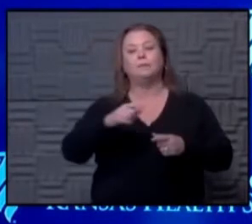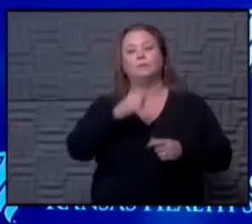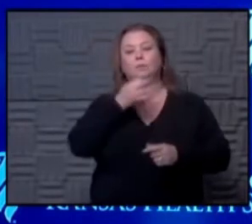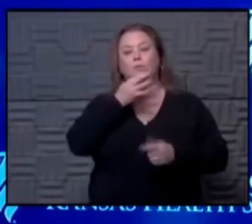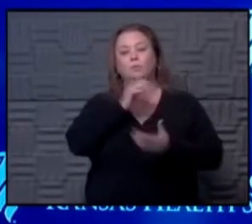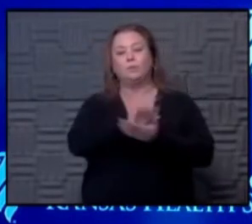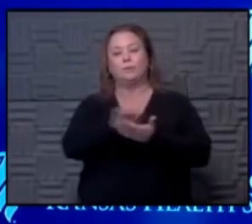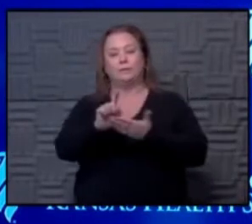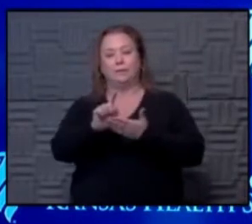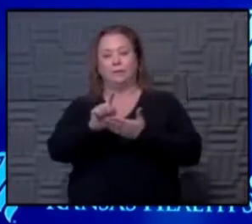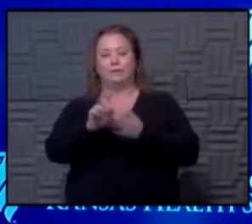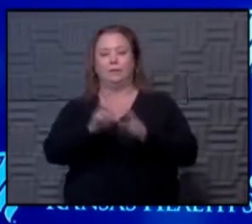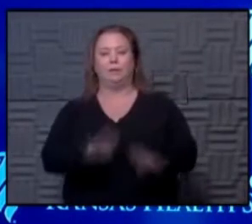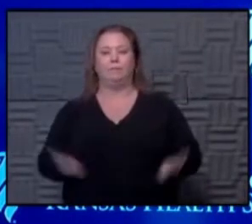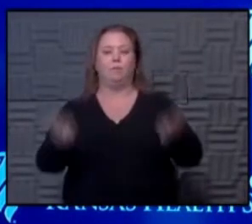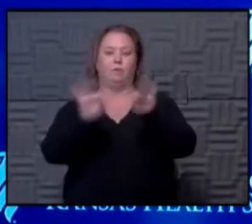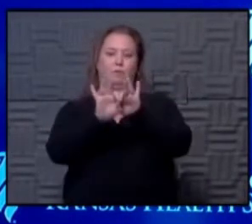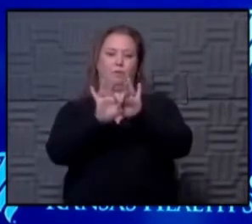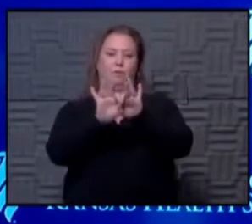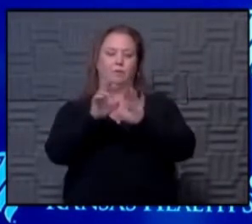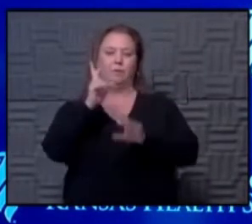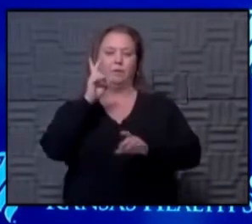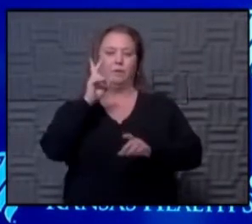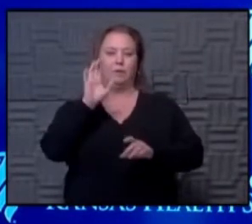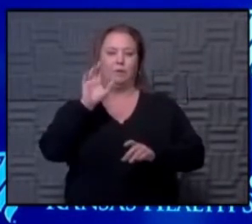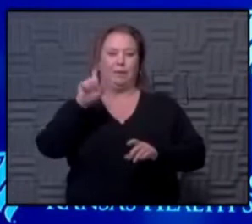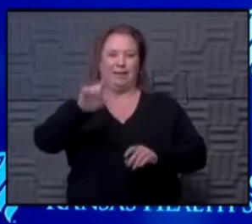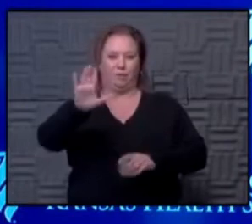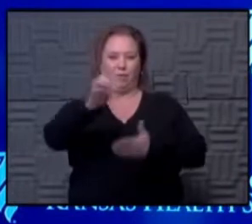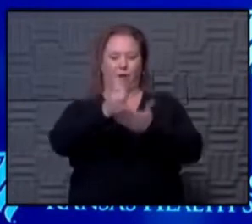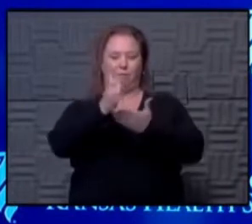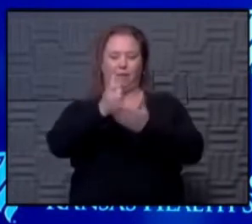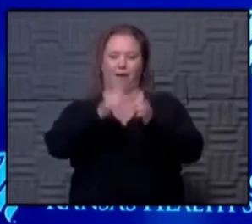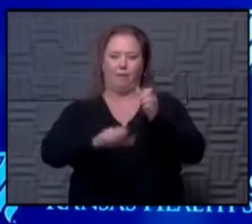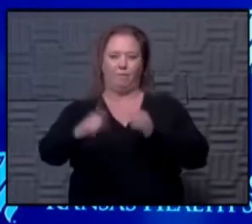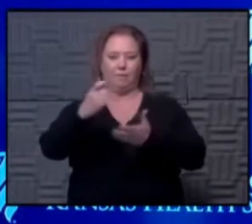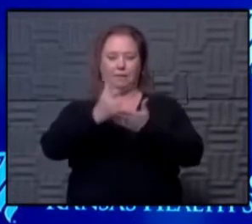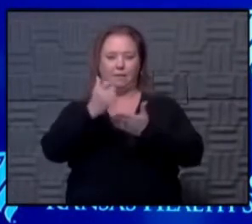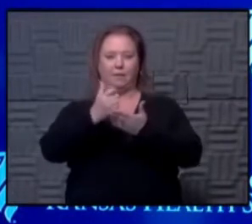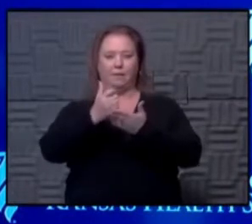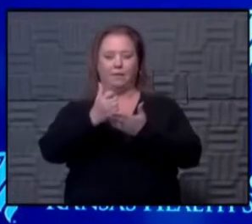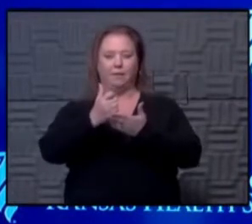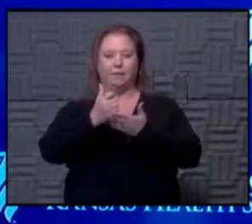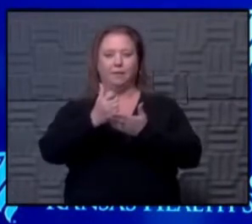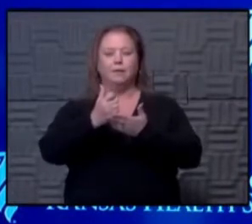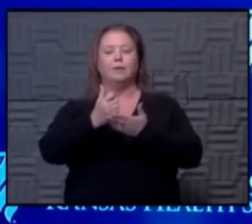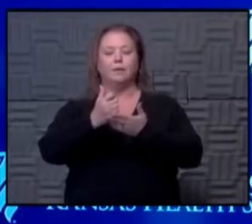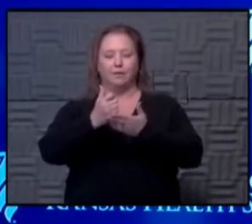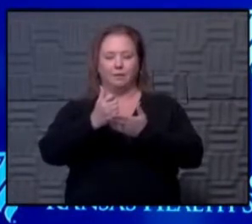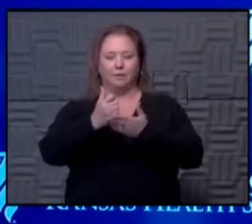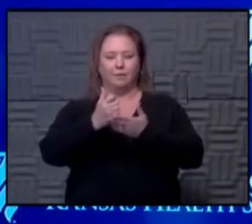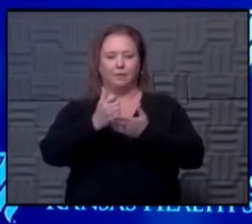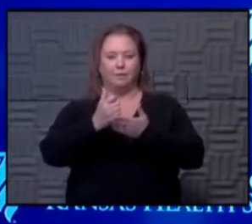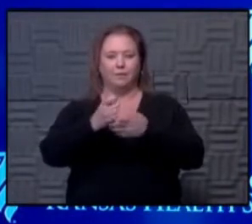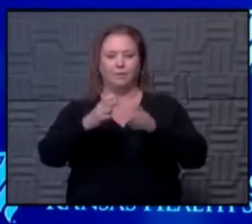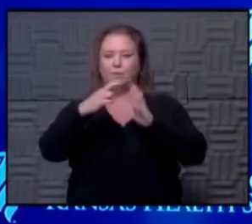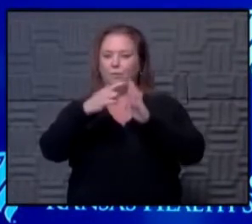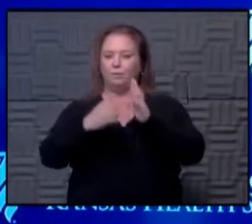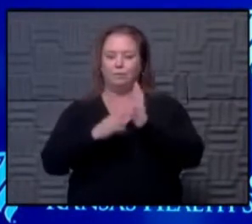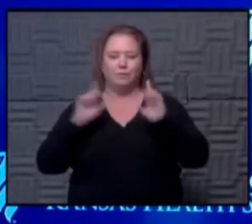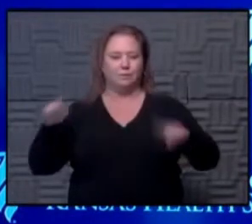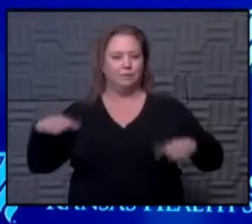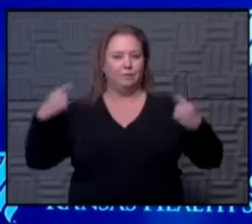weeks, becomes very important. We do need your help, everyone's help. The rules of infection prevention and control that we have